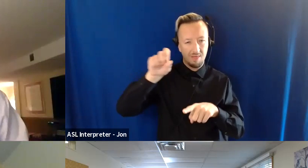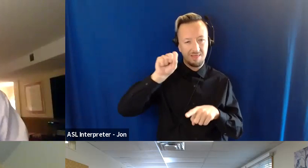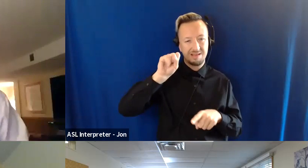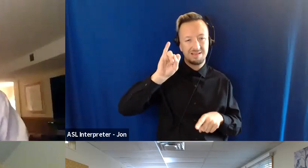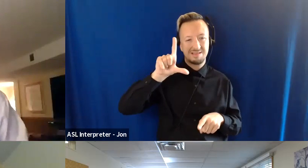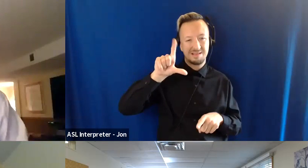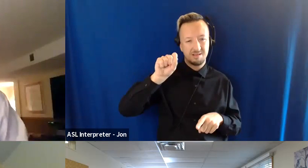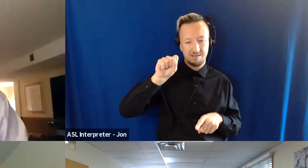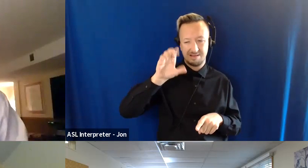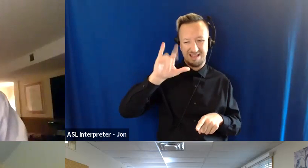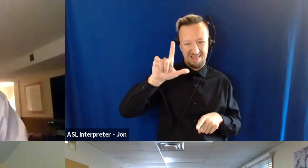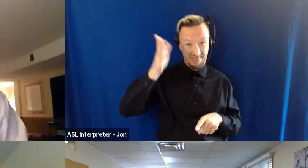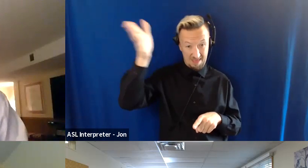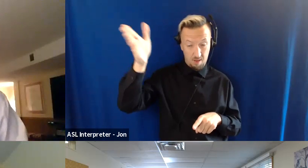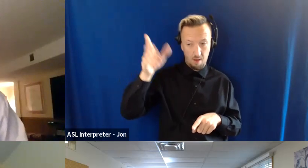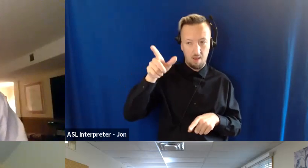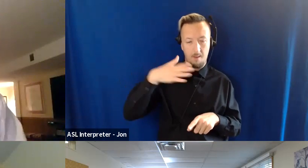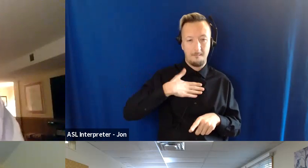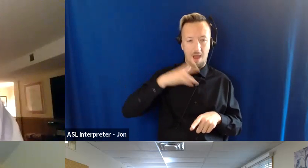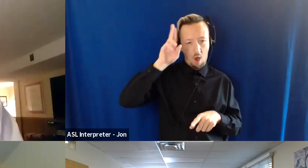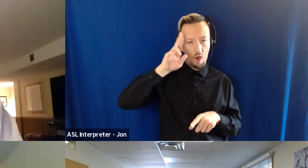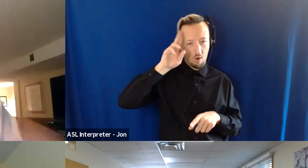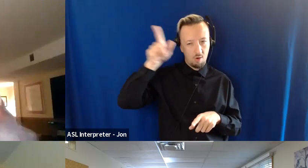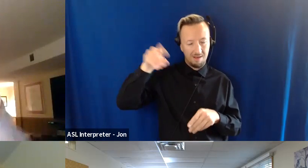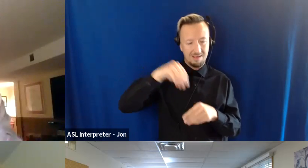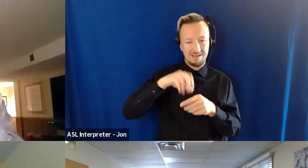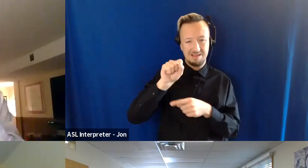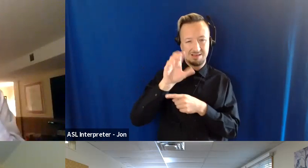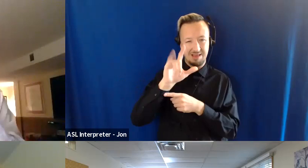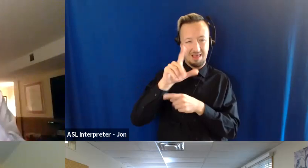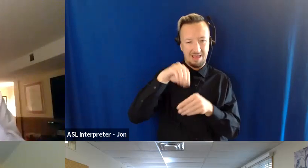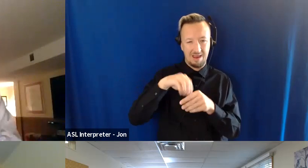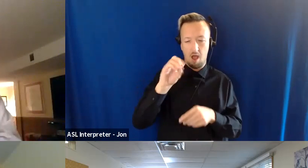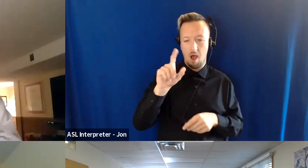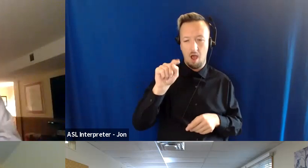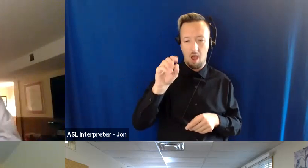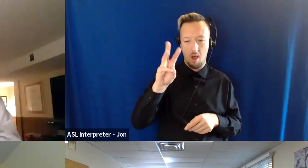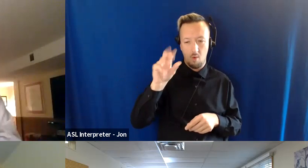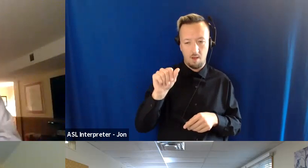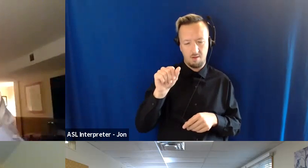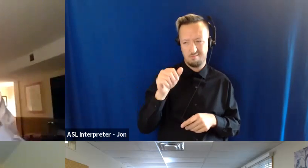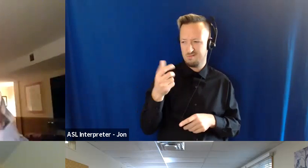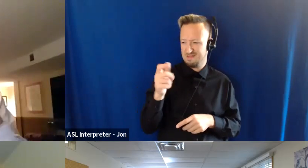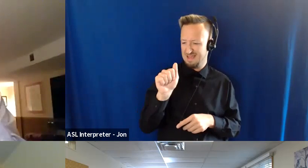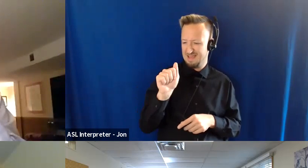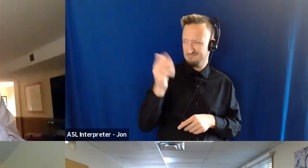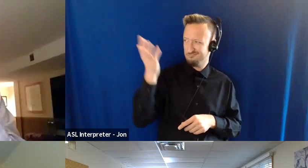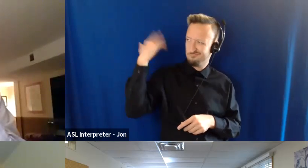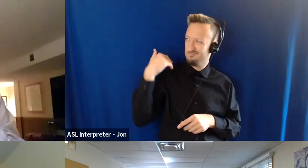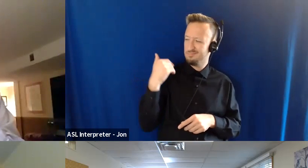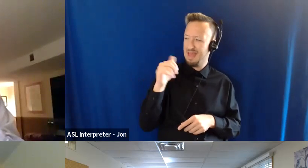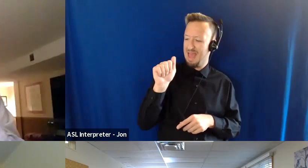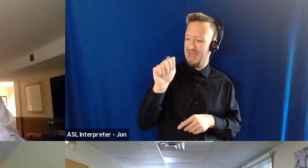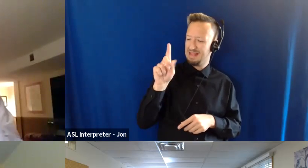went to the one in Ottawa where my uncle is, and this was back, the ADA had been around for about 10,